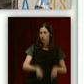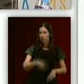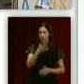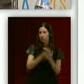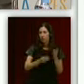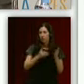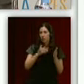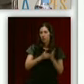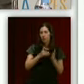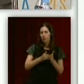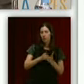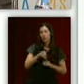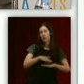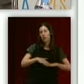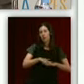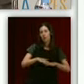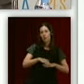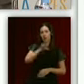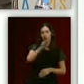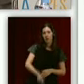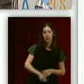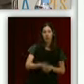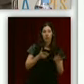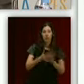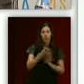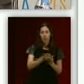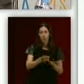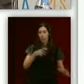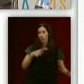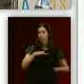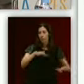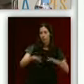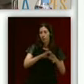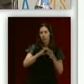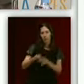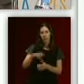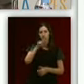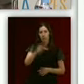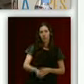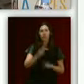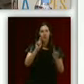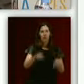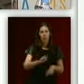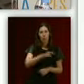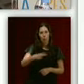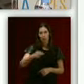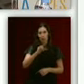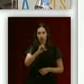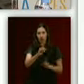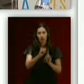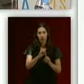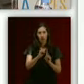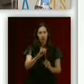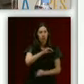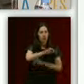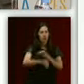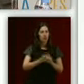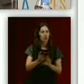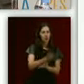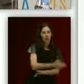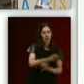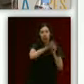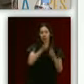we want to reduce the error to 0 and the vector that specifies the movement of the person